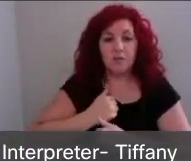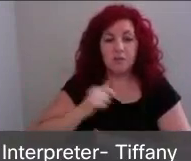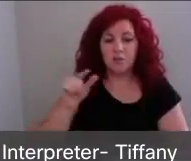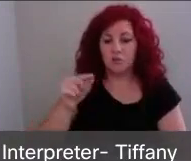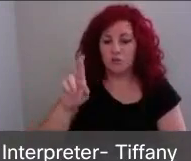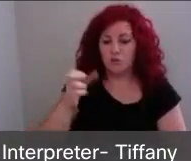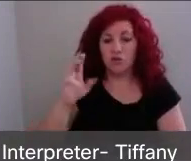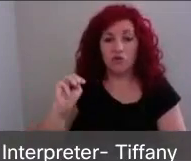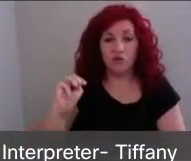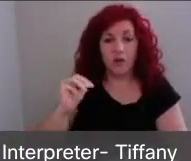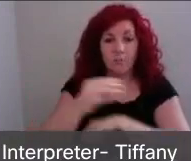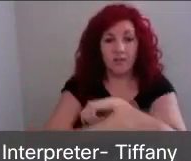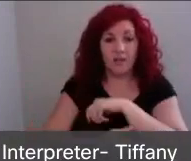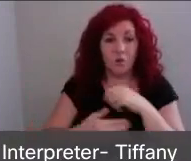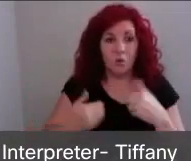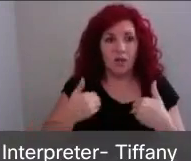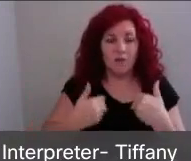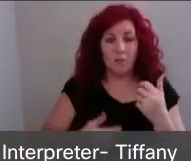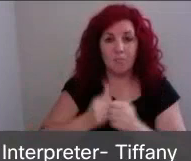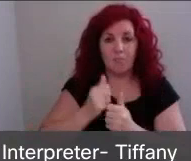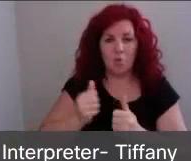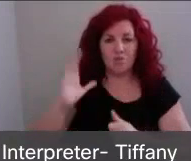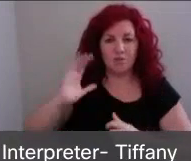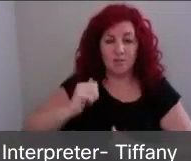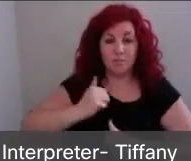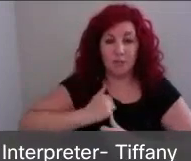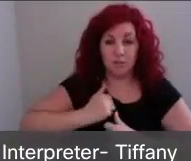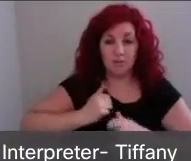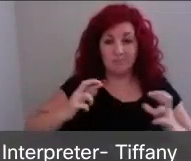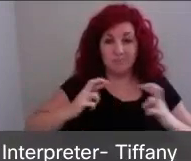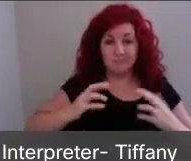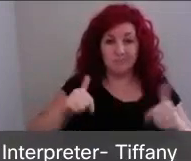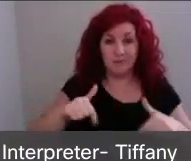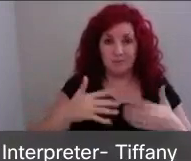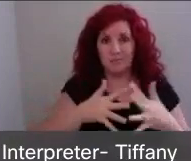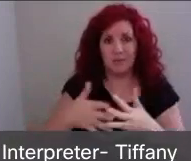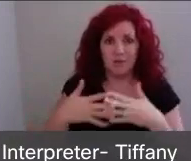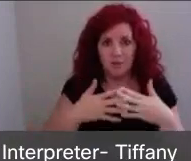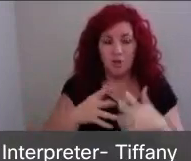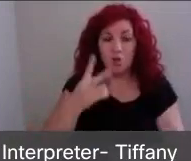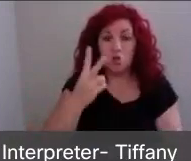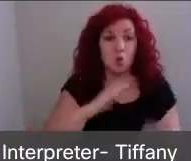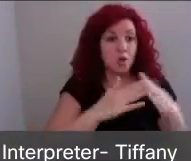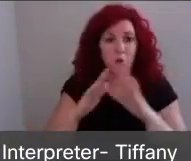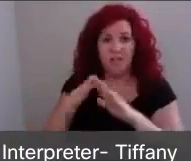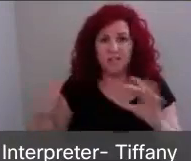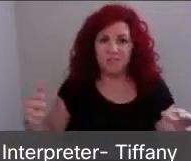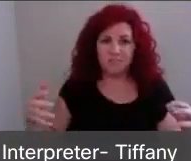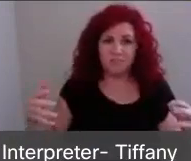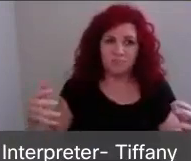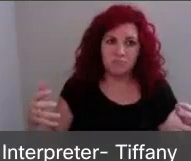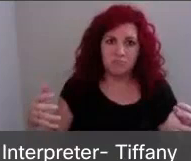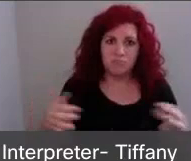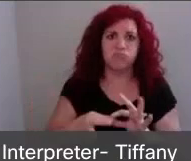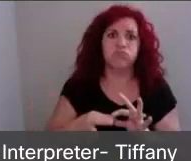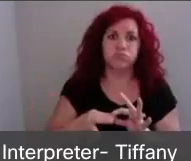the largest per capita number of veterans in America. So the two communities are tied very tightly that way,